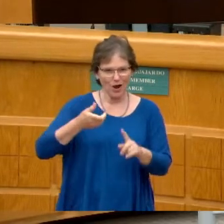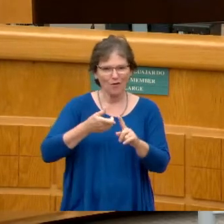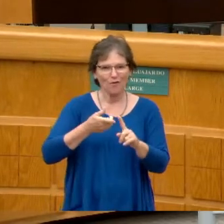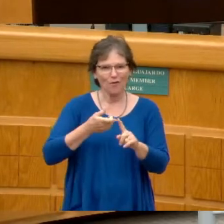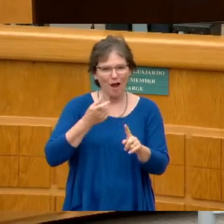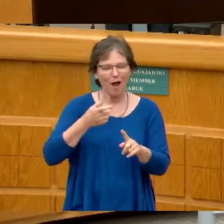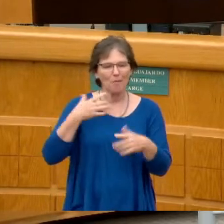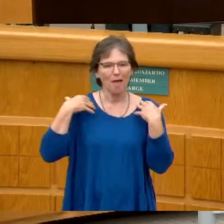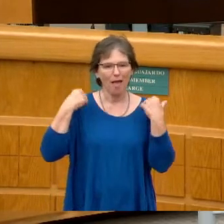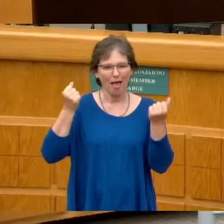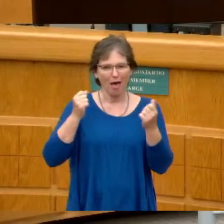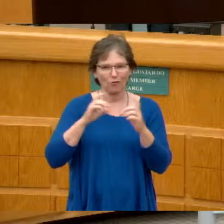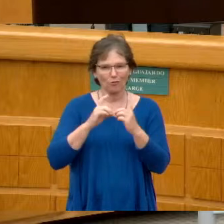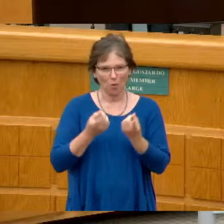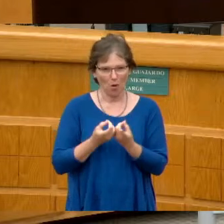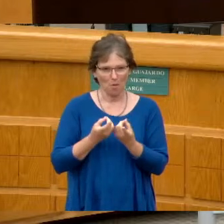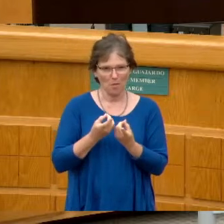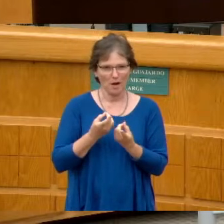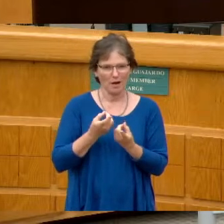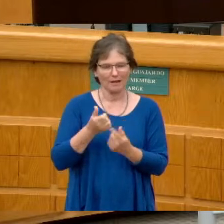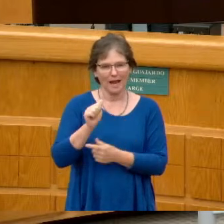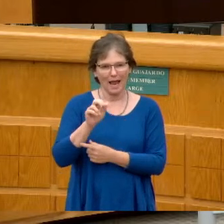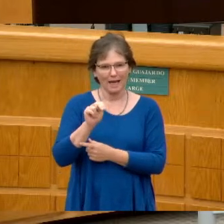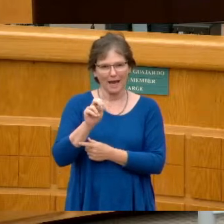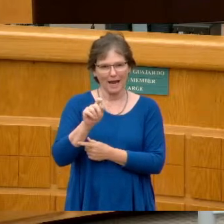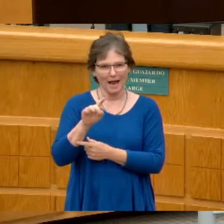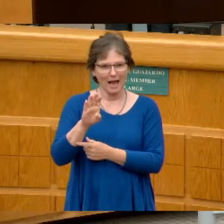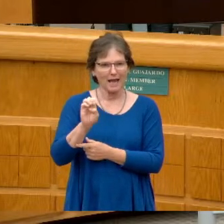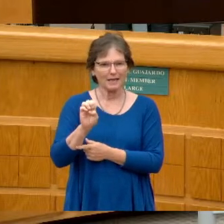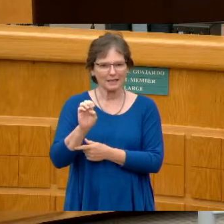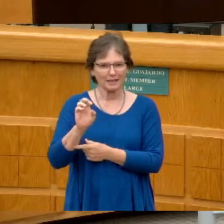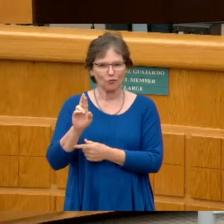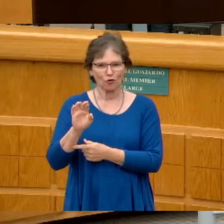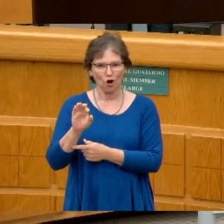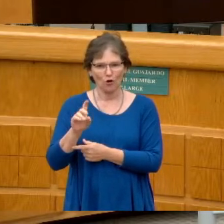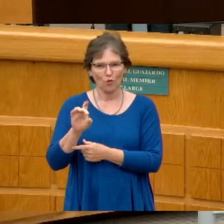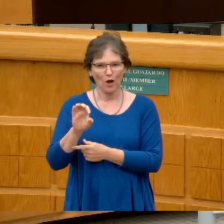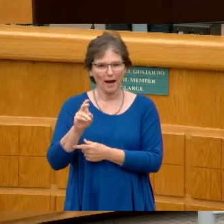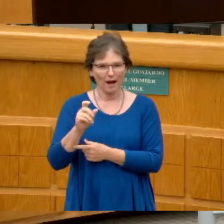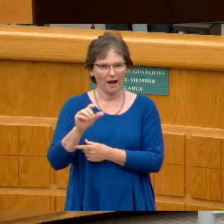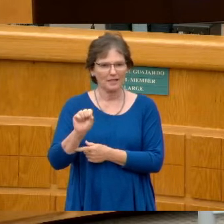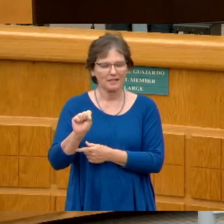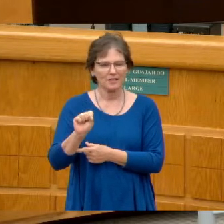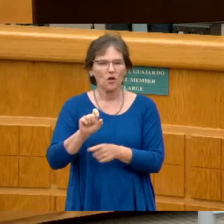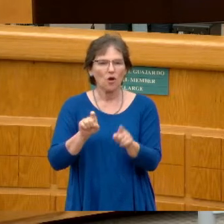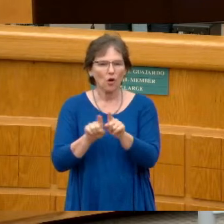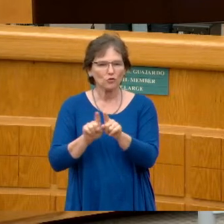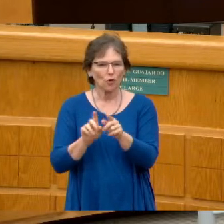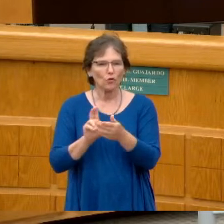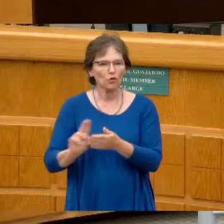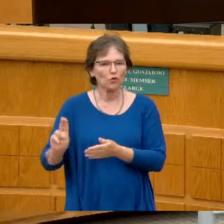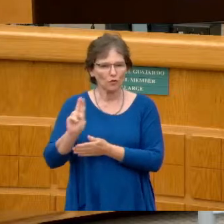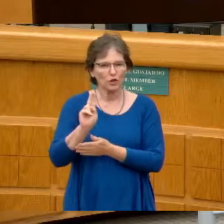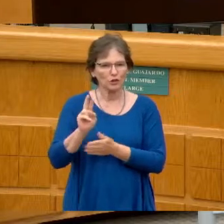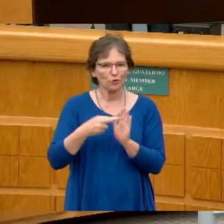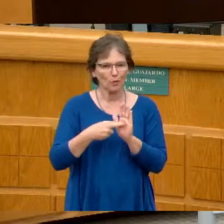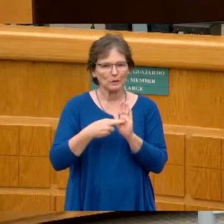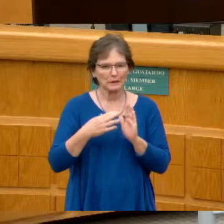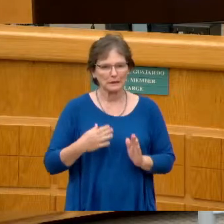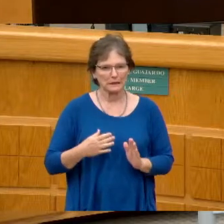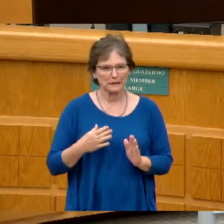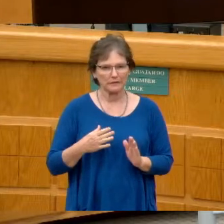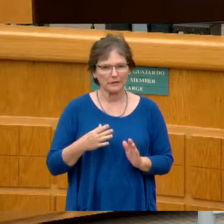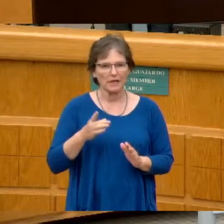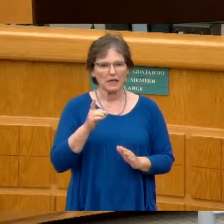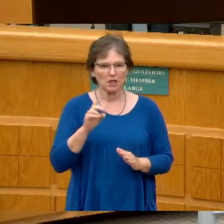my friend Boney back here is telling you to keep your safe distance during Halloween. So we'll hope everybody pays